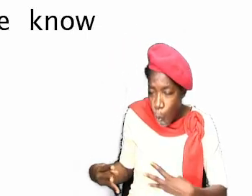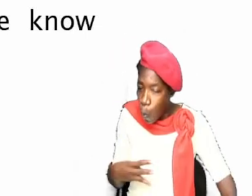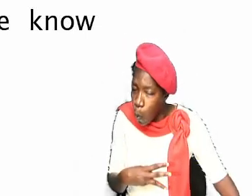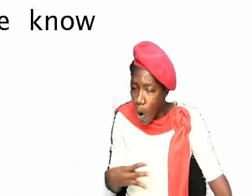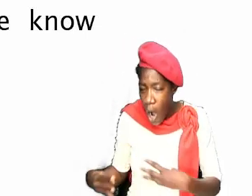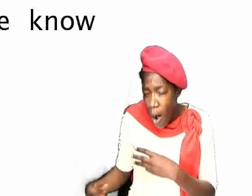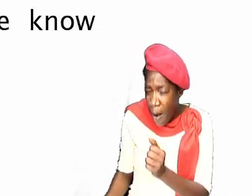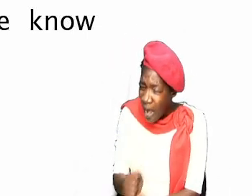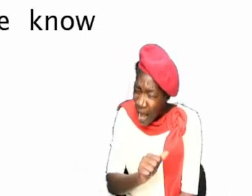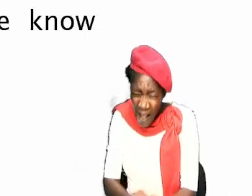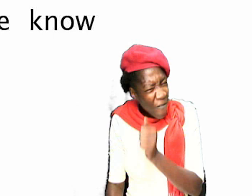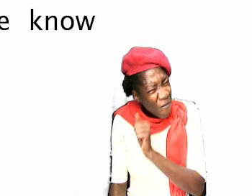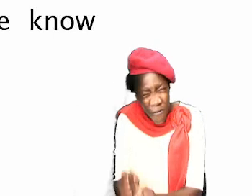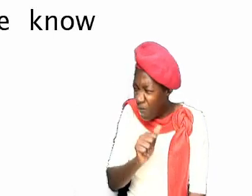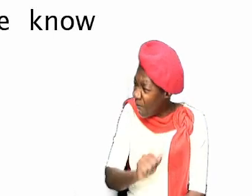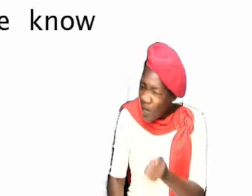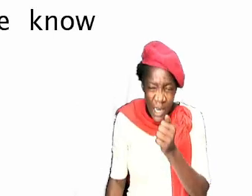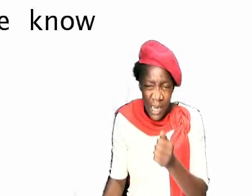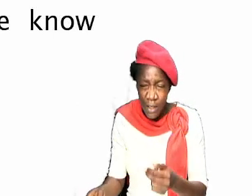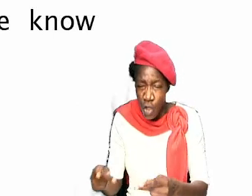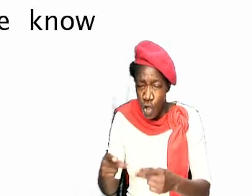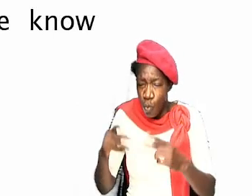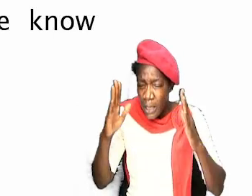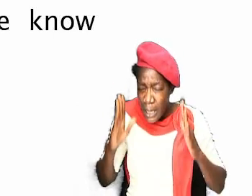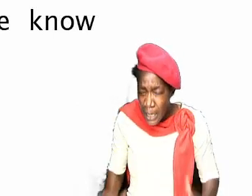and fought with the Philistines